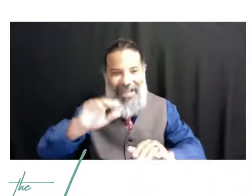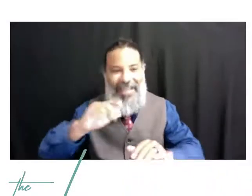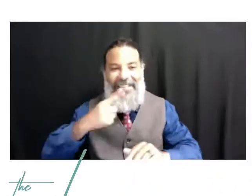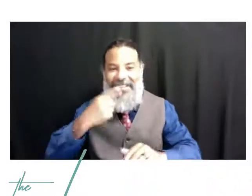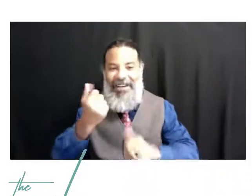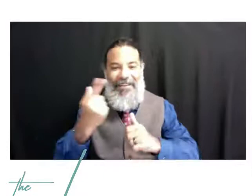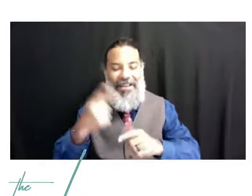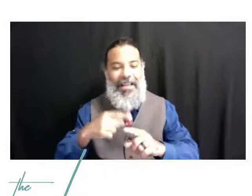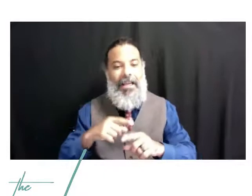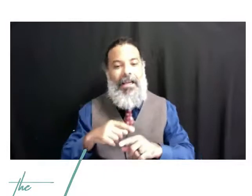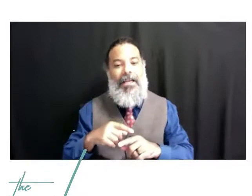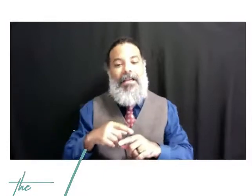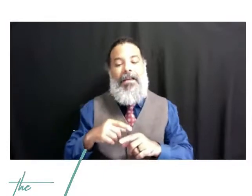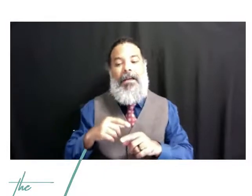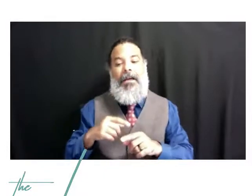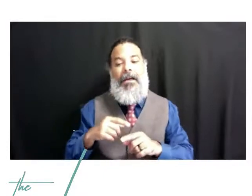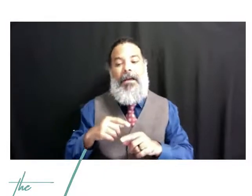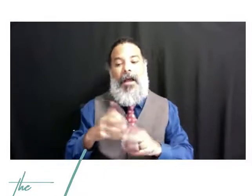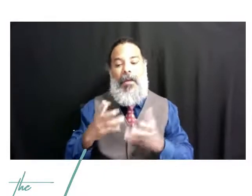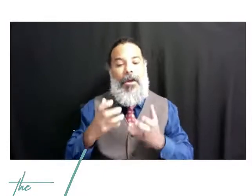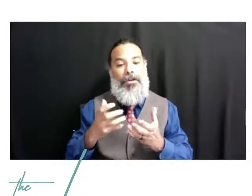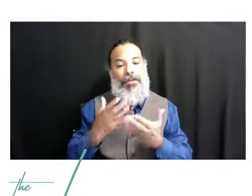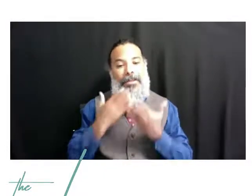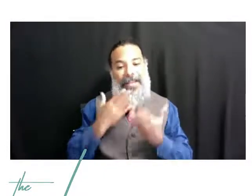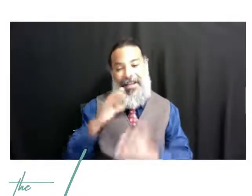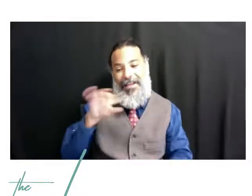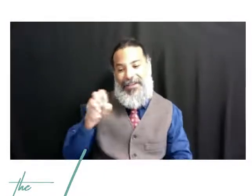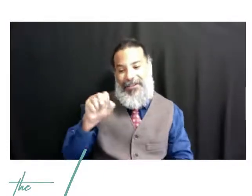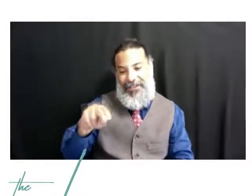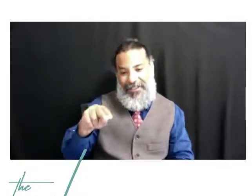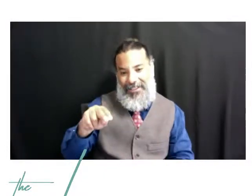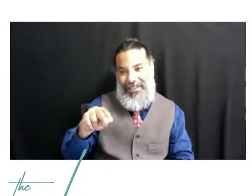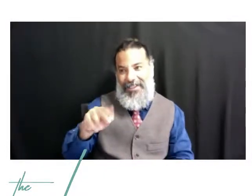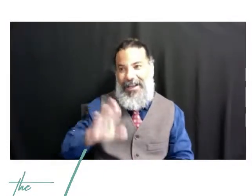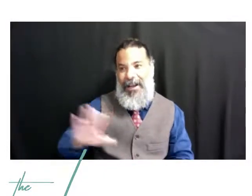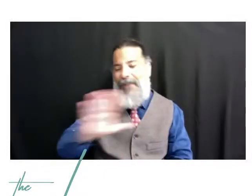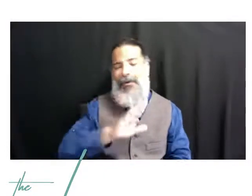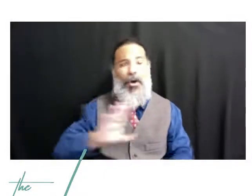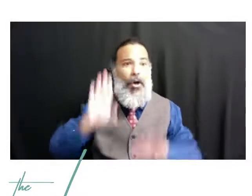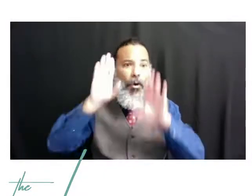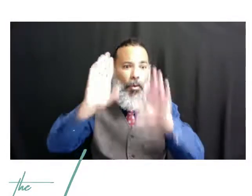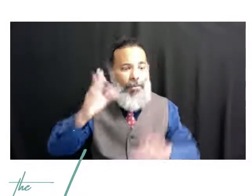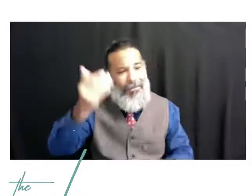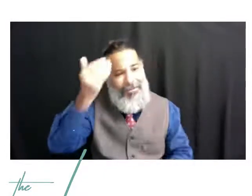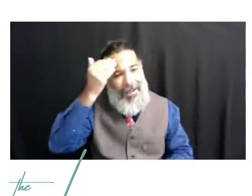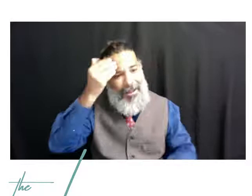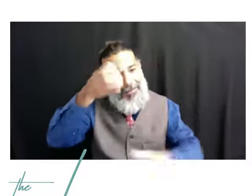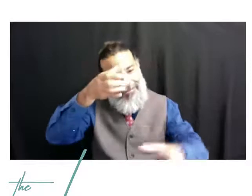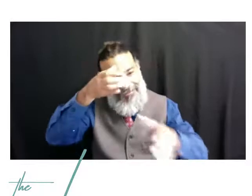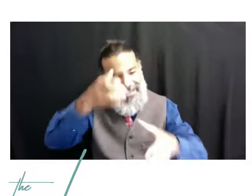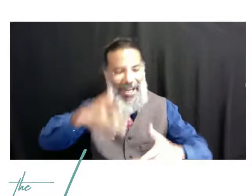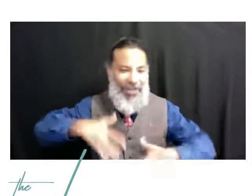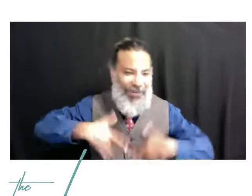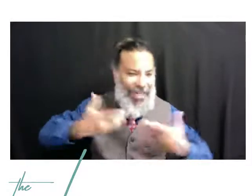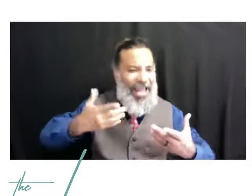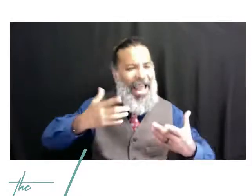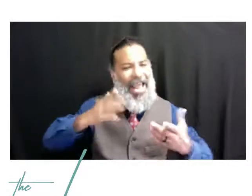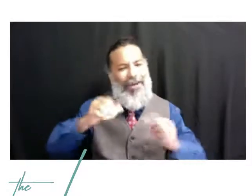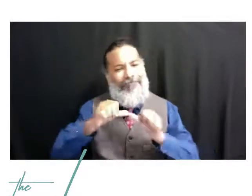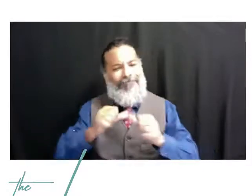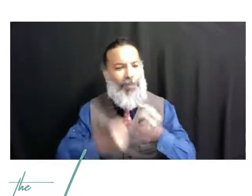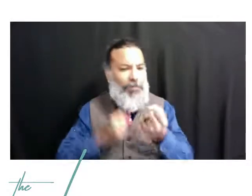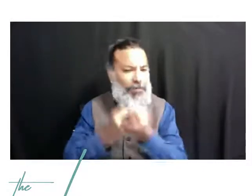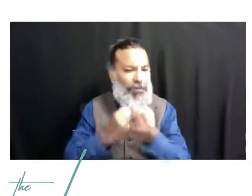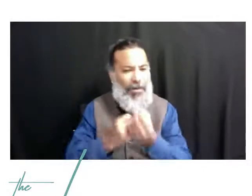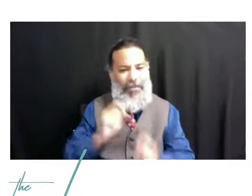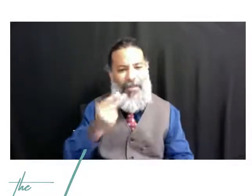you. I want to thank Jean for her incredible knowledge and enthusiasm, as well as our ongoing support of the